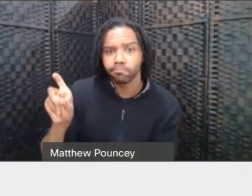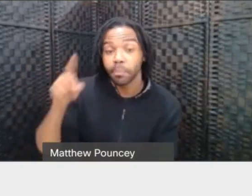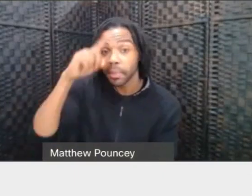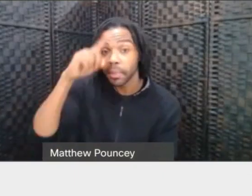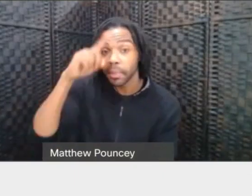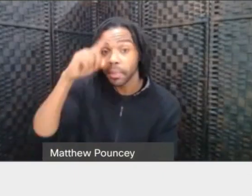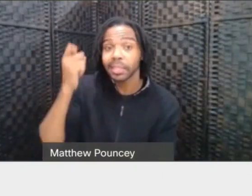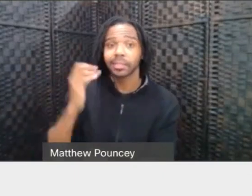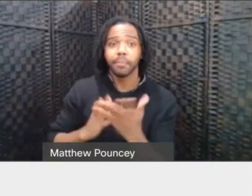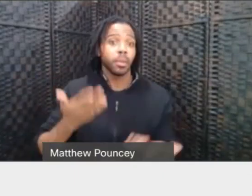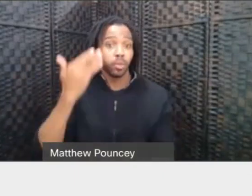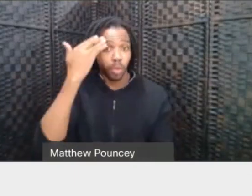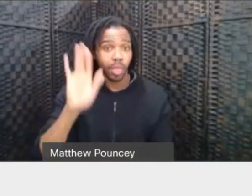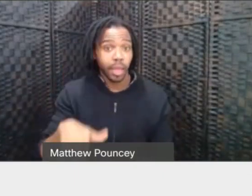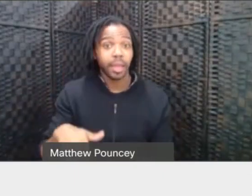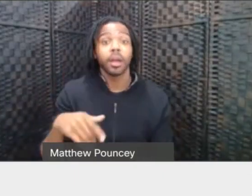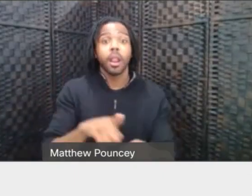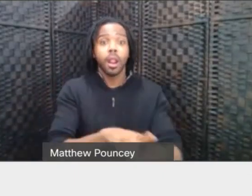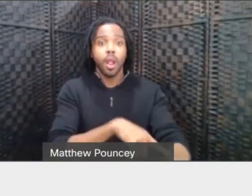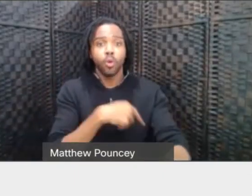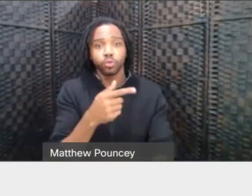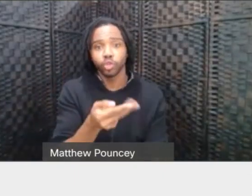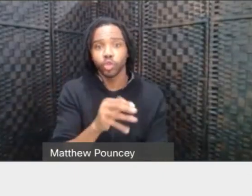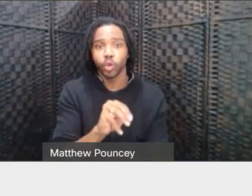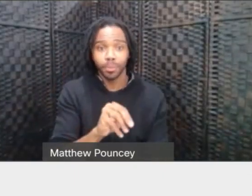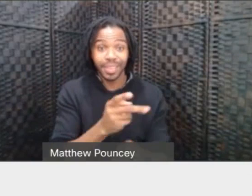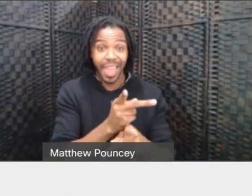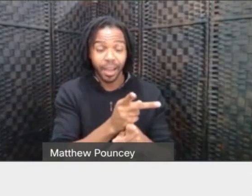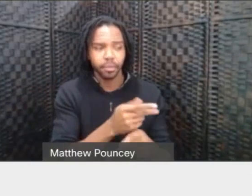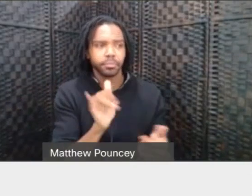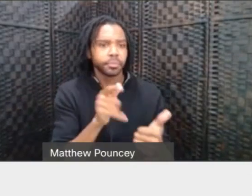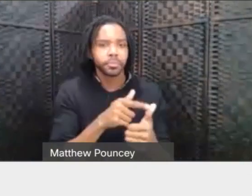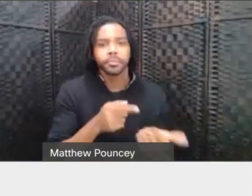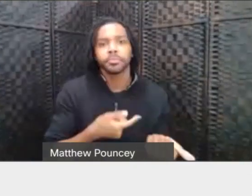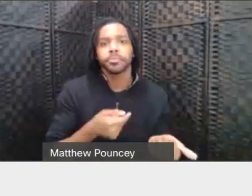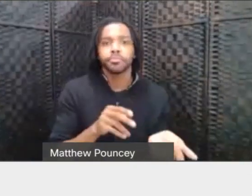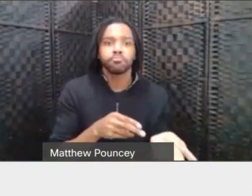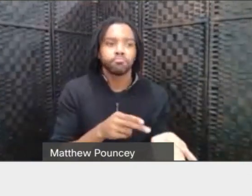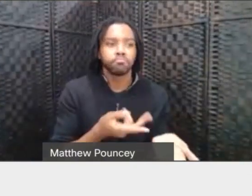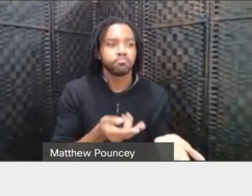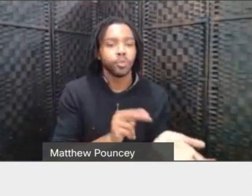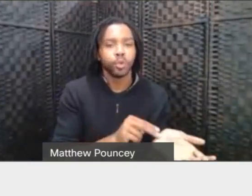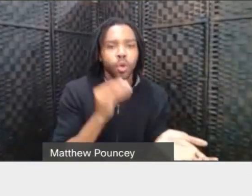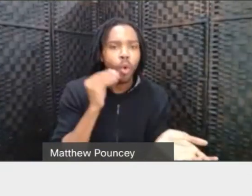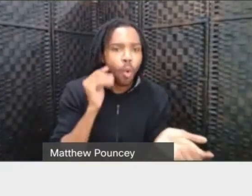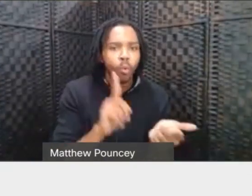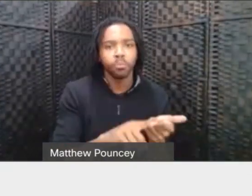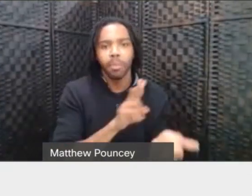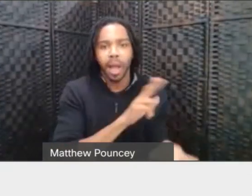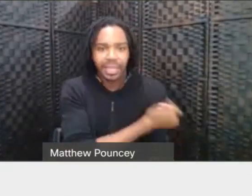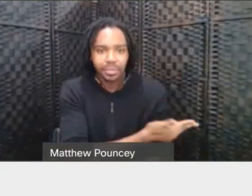be aware for long-term care facilities, nursing homes, hospitals, there is still testing of